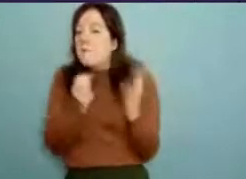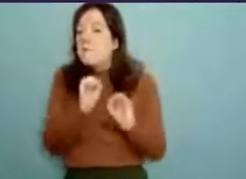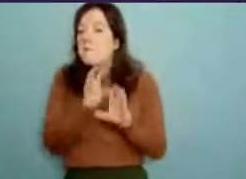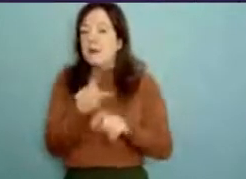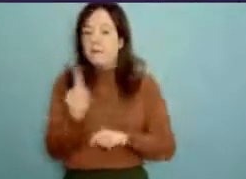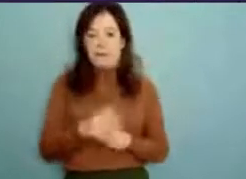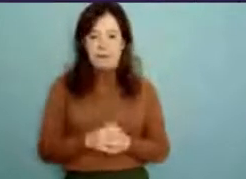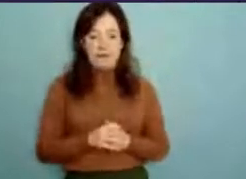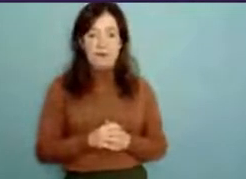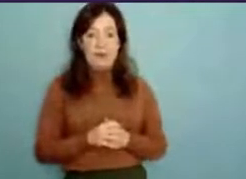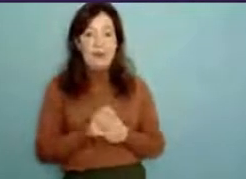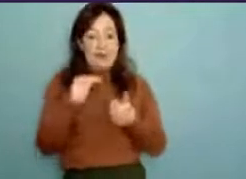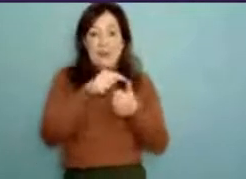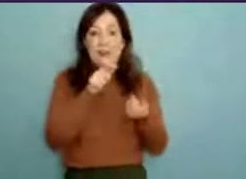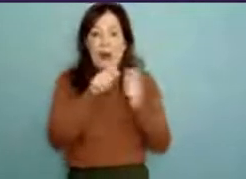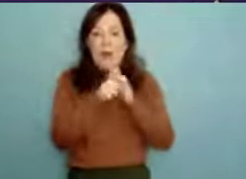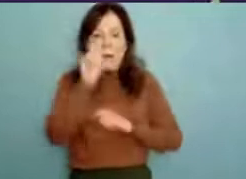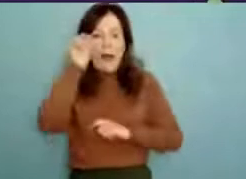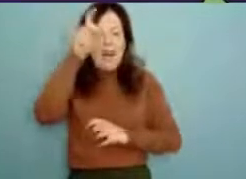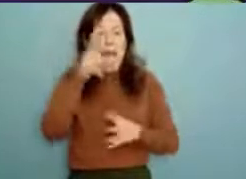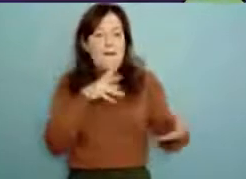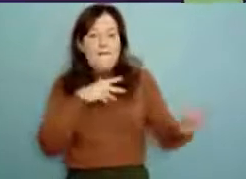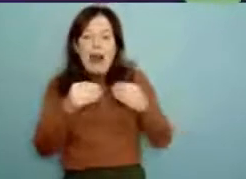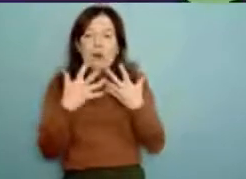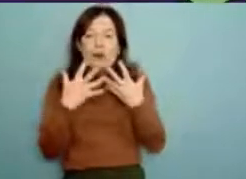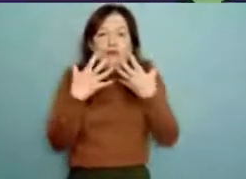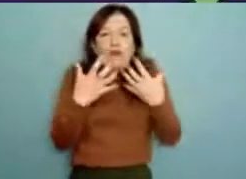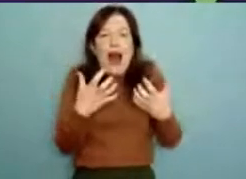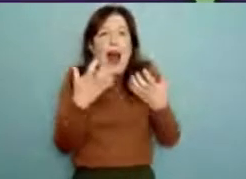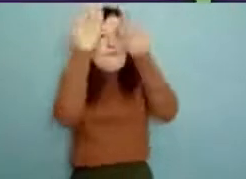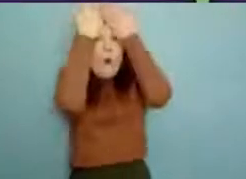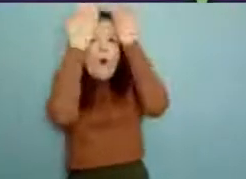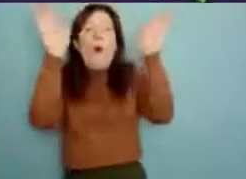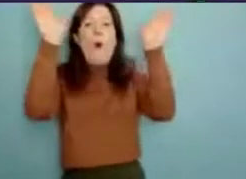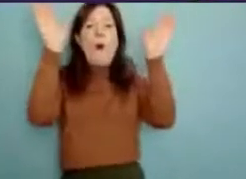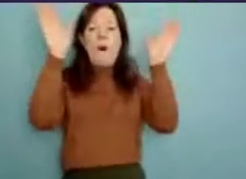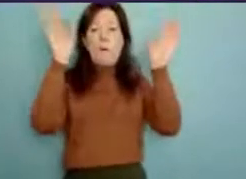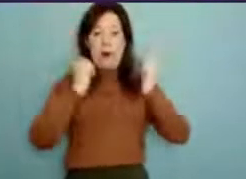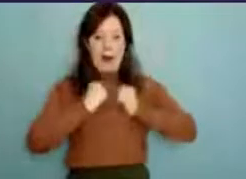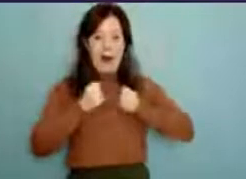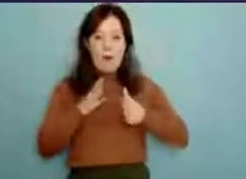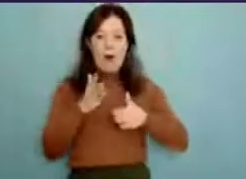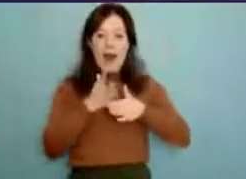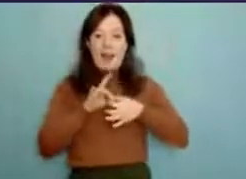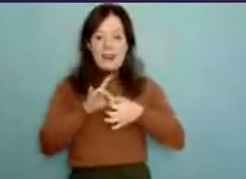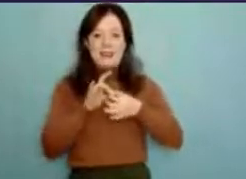Transform and innovate. Be flexible, brave, and open-minded in adapting our methods to meet changing